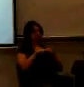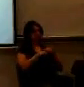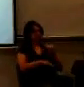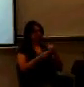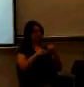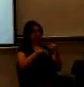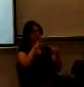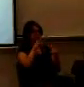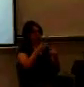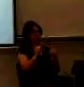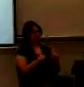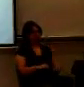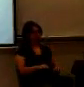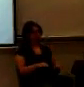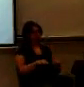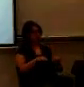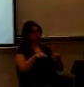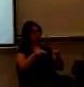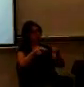float to the top.